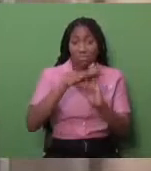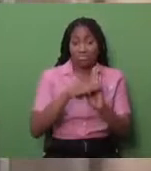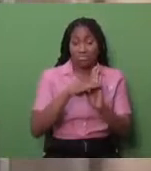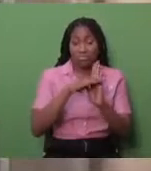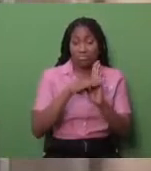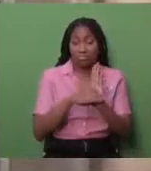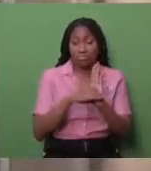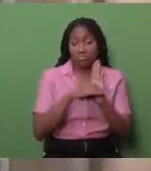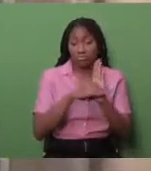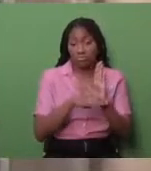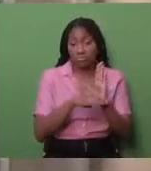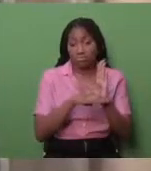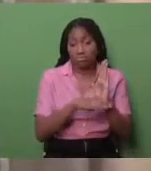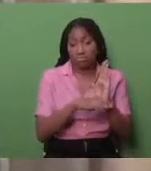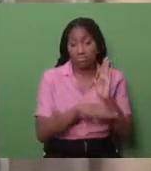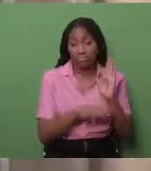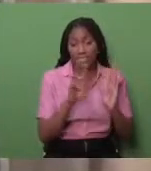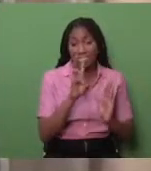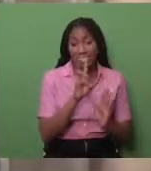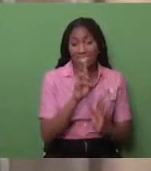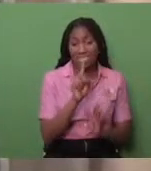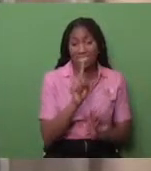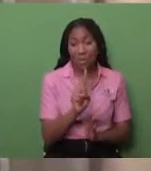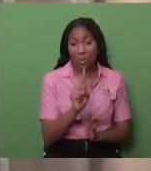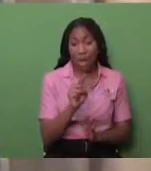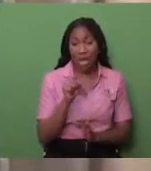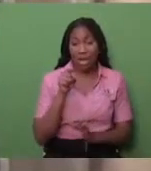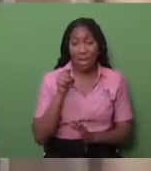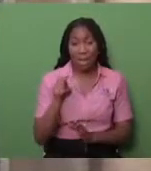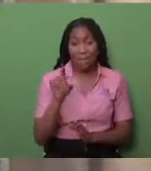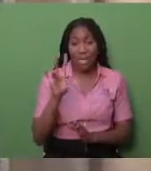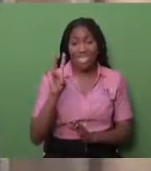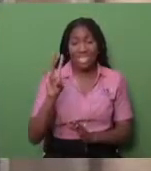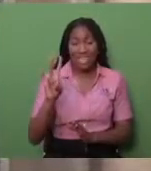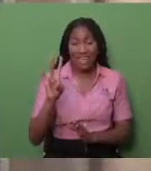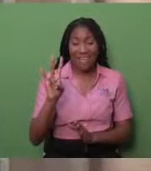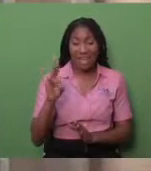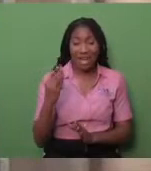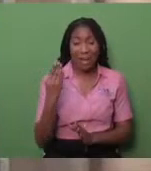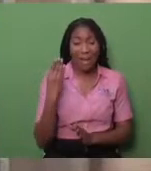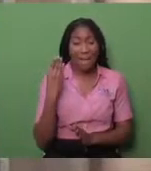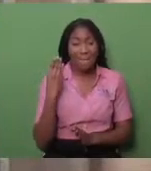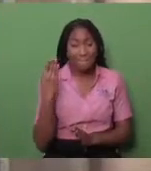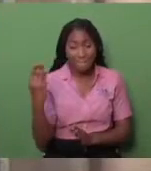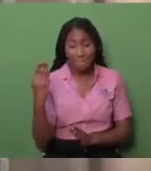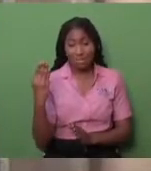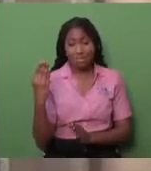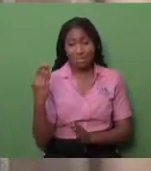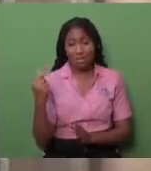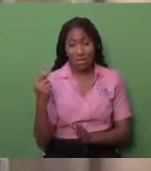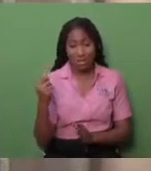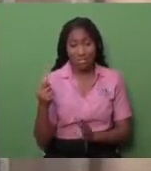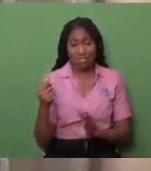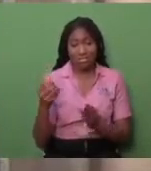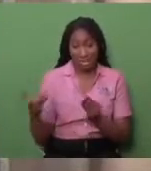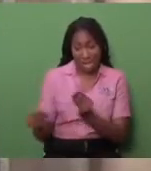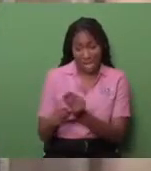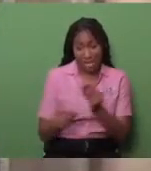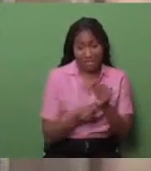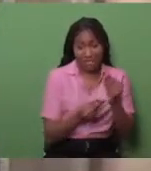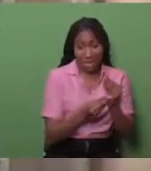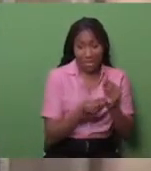totaling 61.7 billion cumulatively, 7.9 billion in fiscal